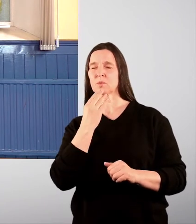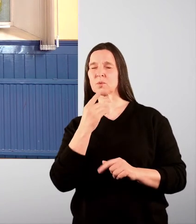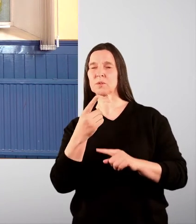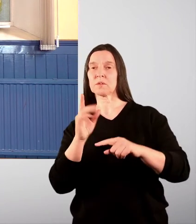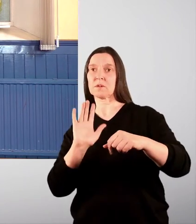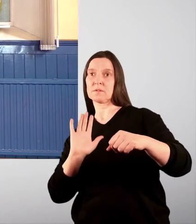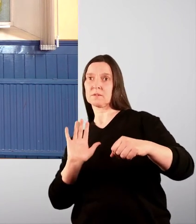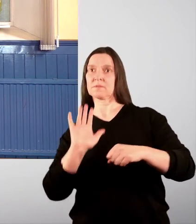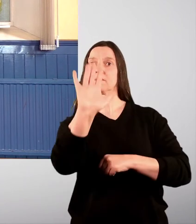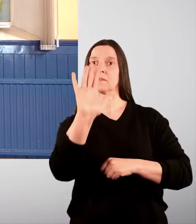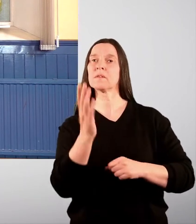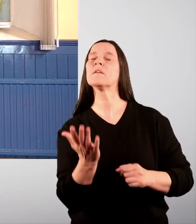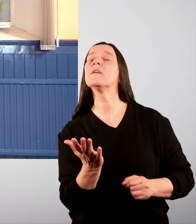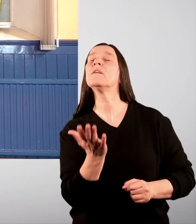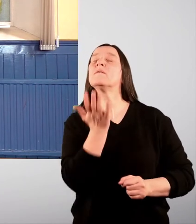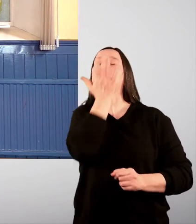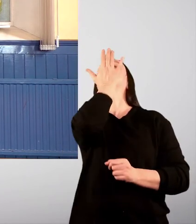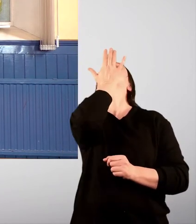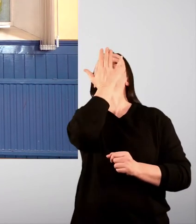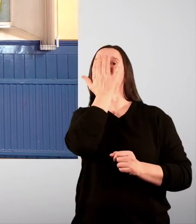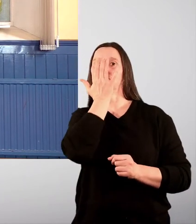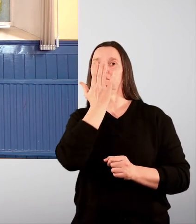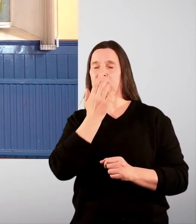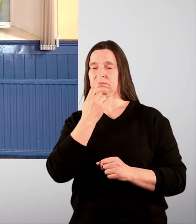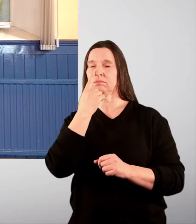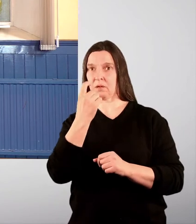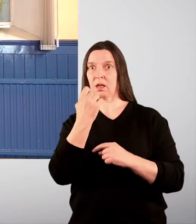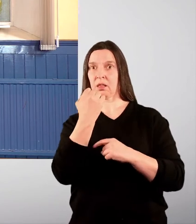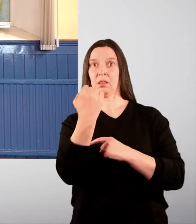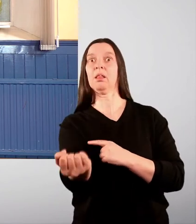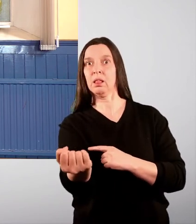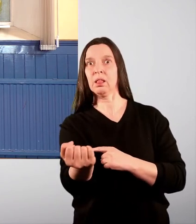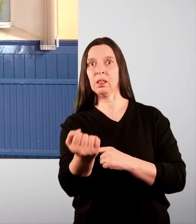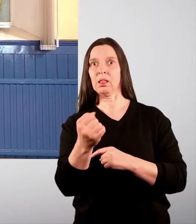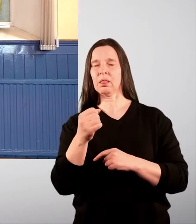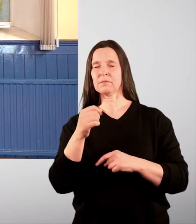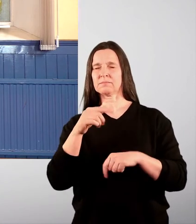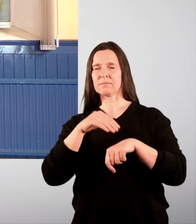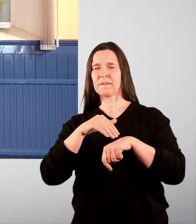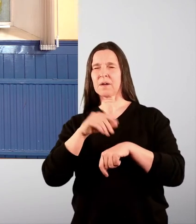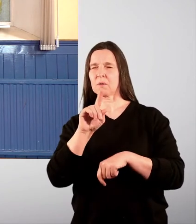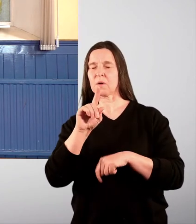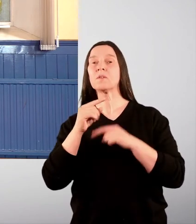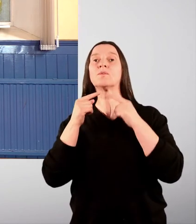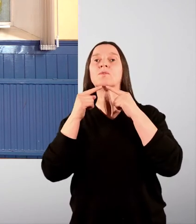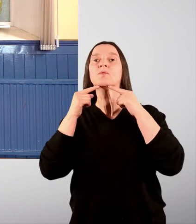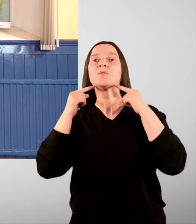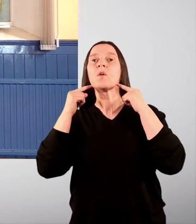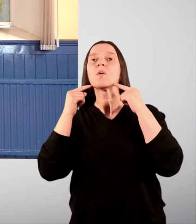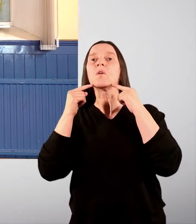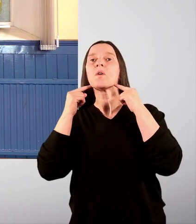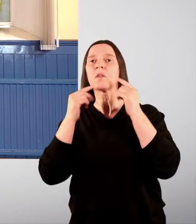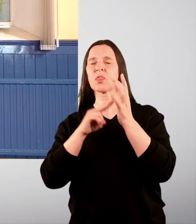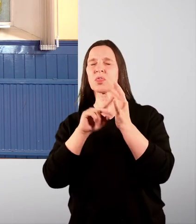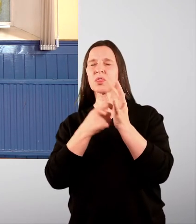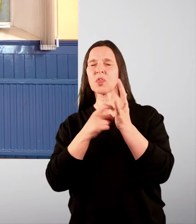not. The chin is really a floating bone. It's part of the jaw. And behind the jawbone, there's a little dimple. You